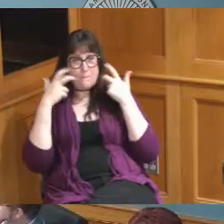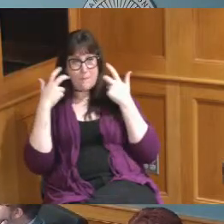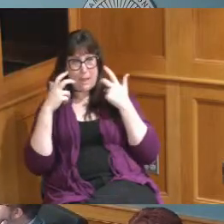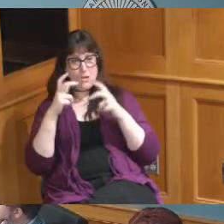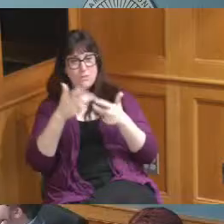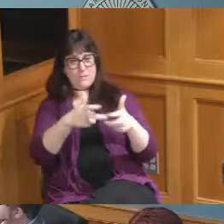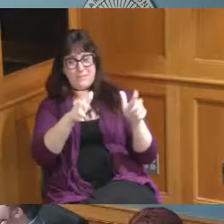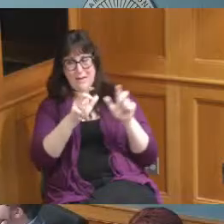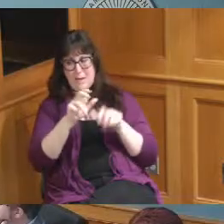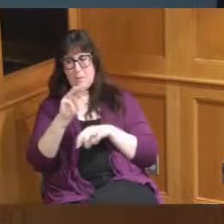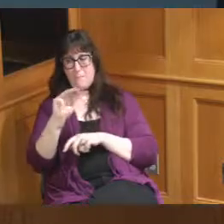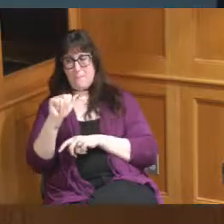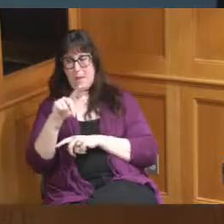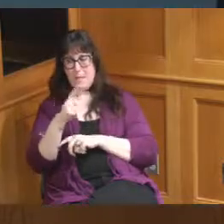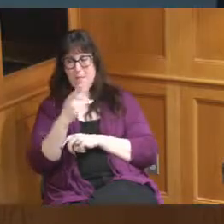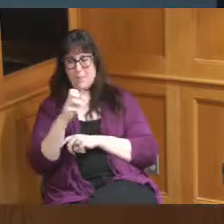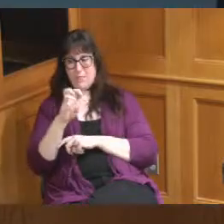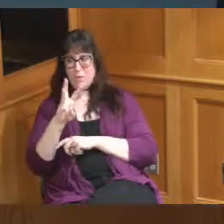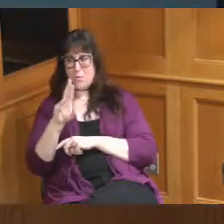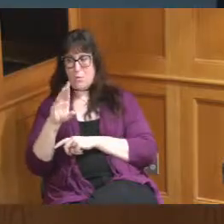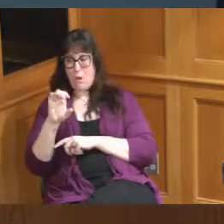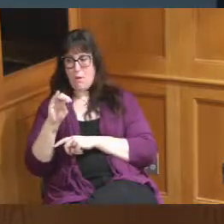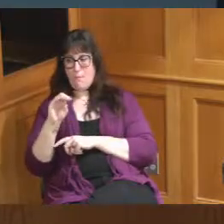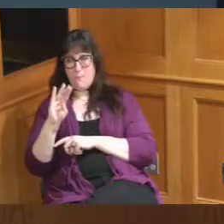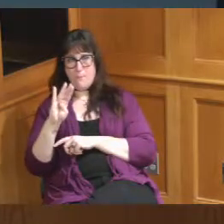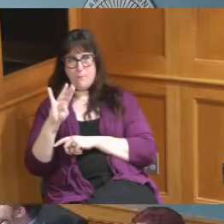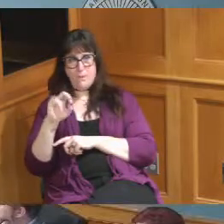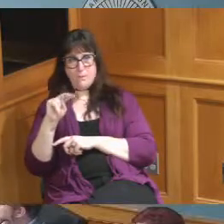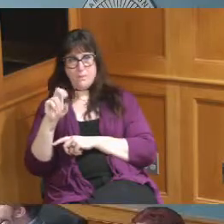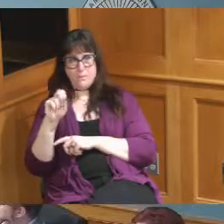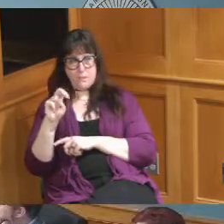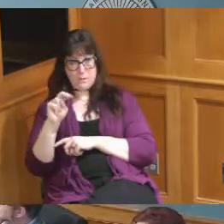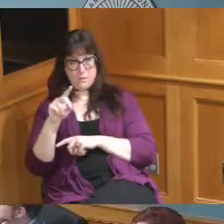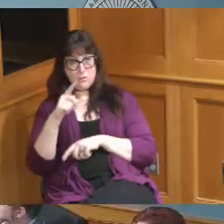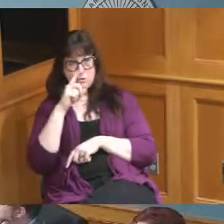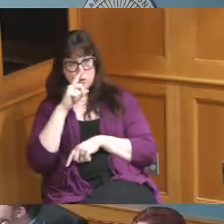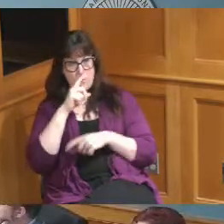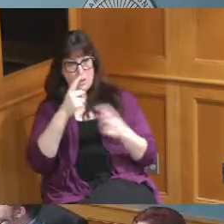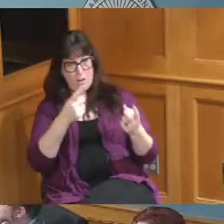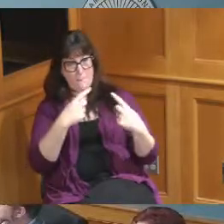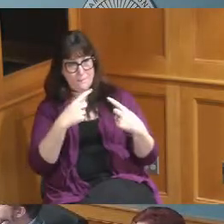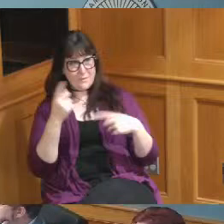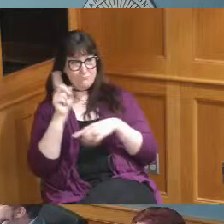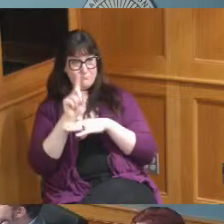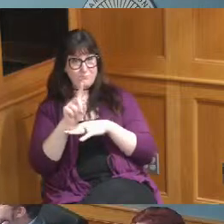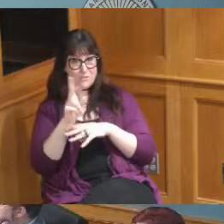So Matthew Robinson is here. Come on up. You've got the pleasure of the floor for 2 minutes.